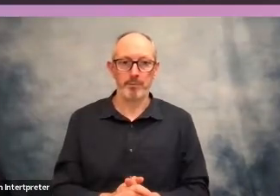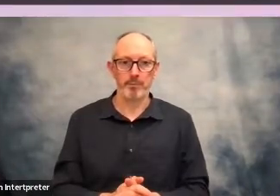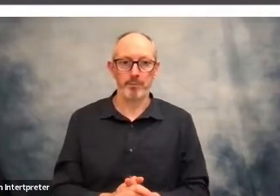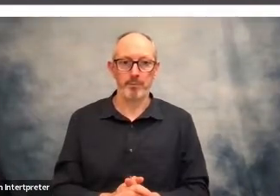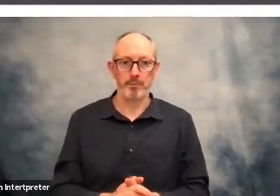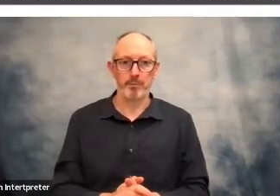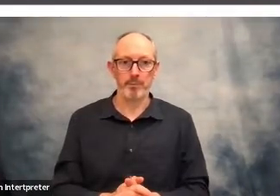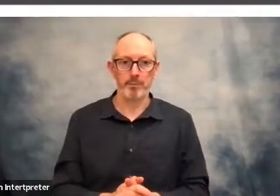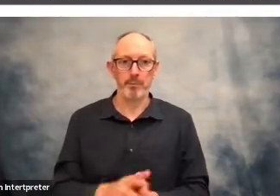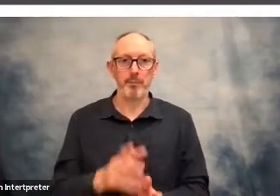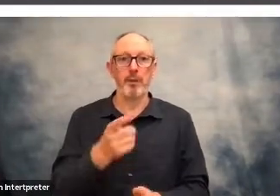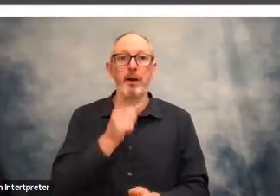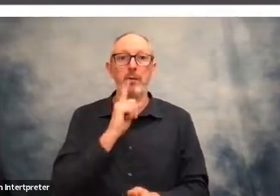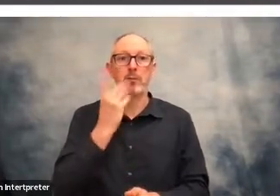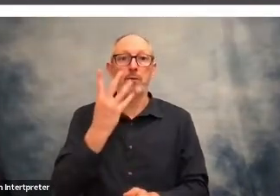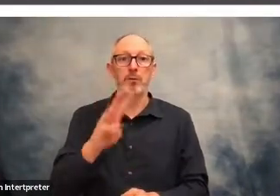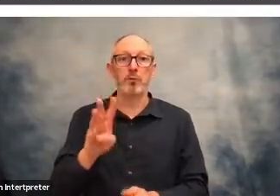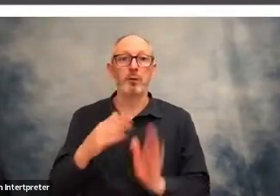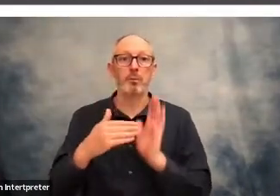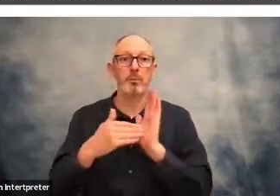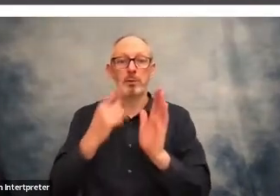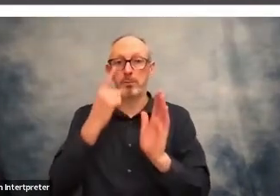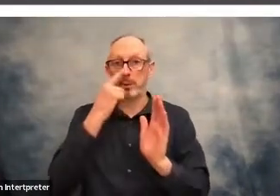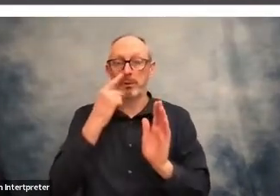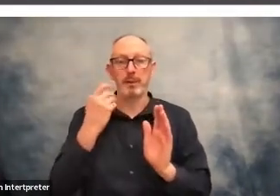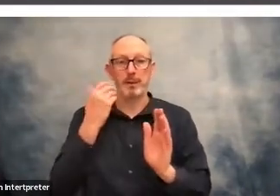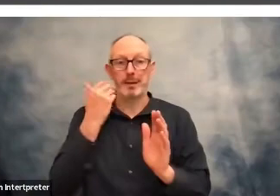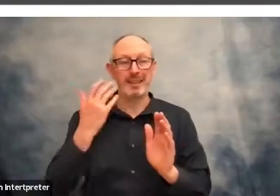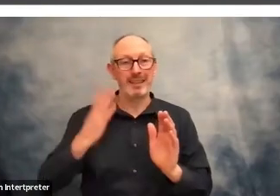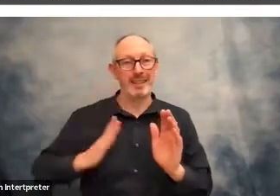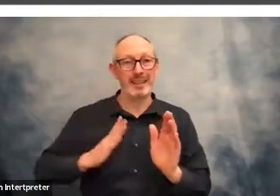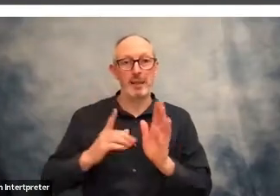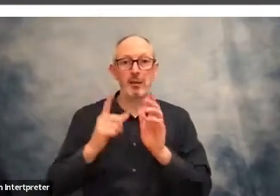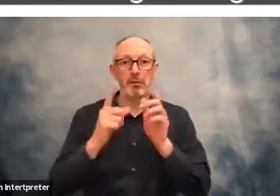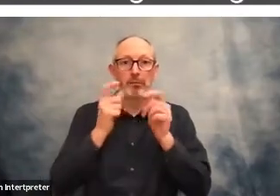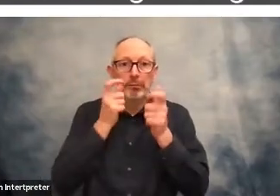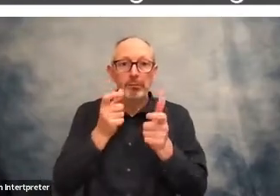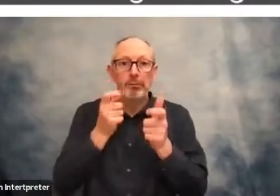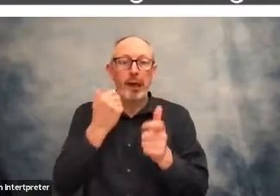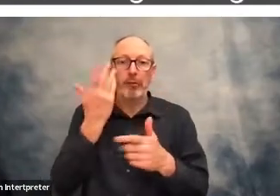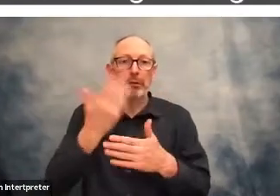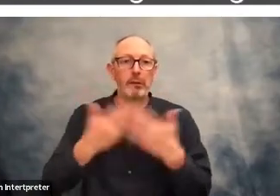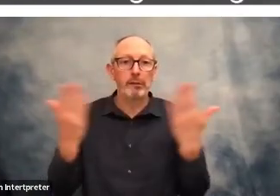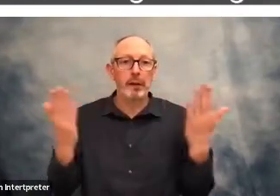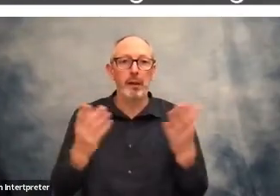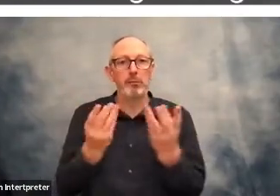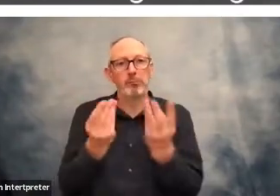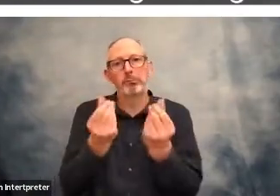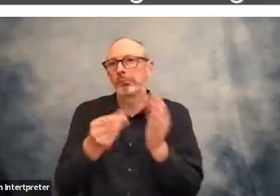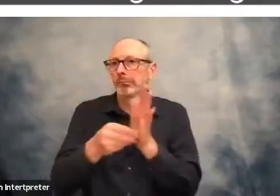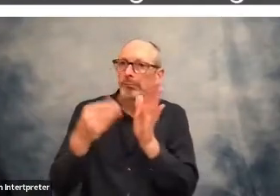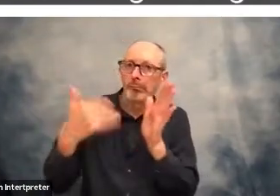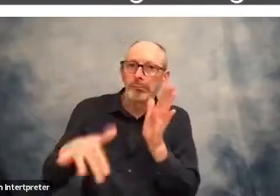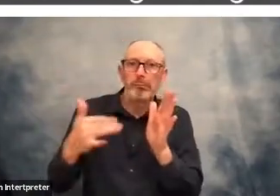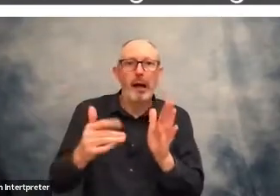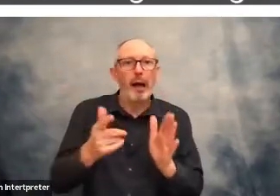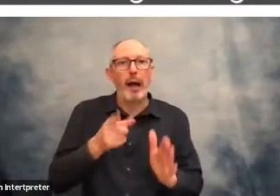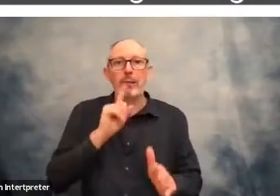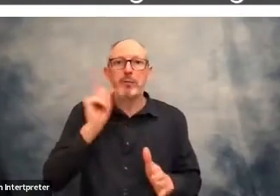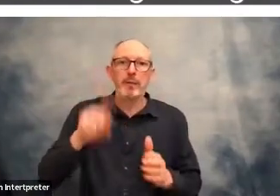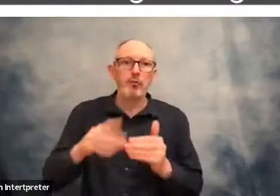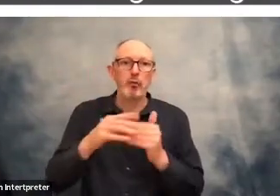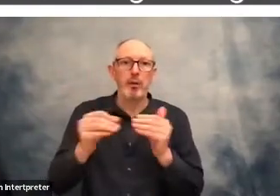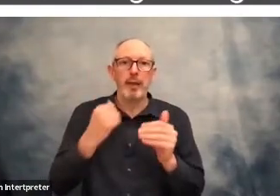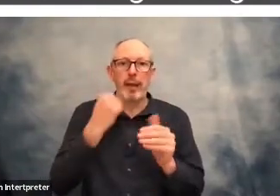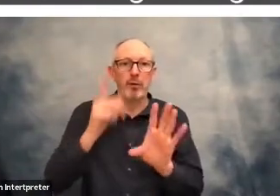Over 140 million people need daily physical care just to function, and the cost of that care is extremely expensive, over $100,000 a year. And because